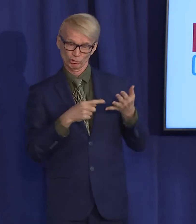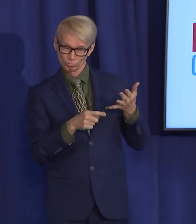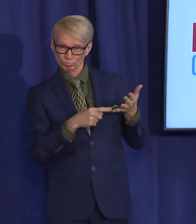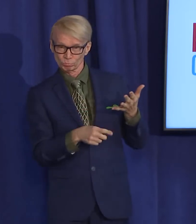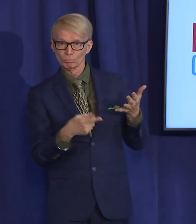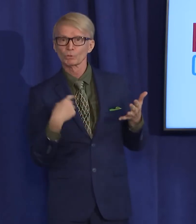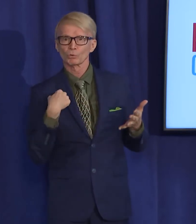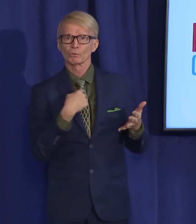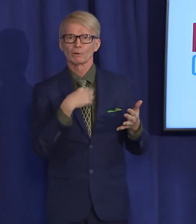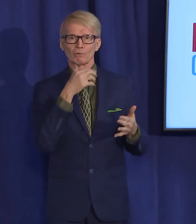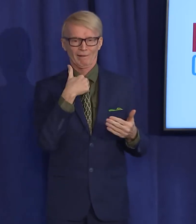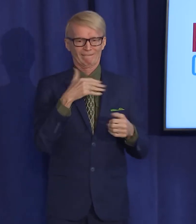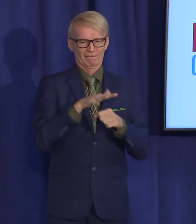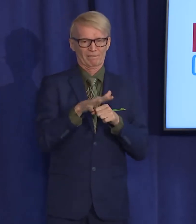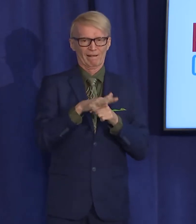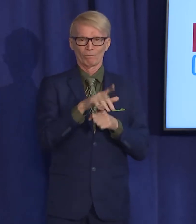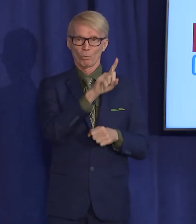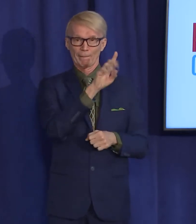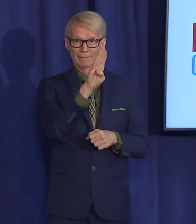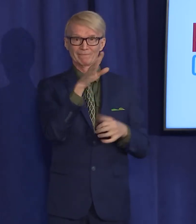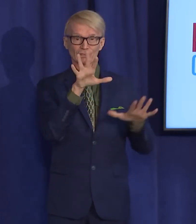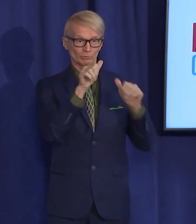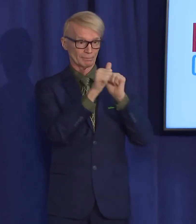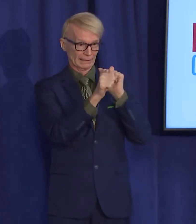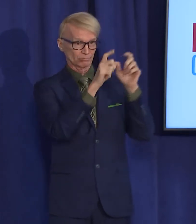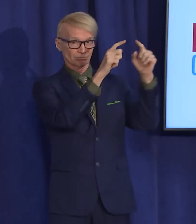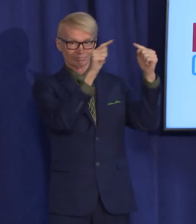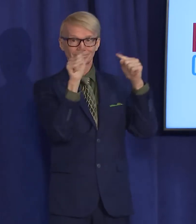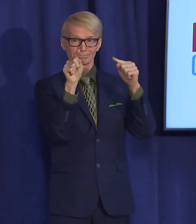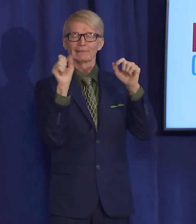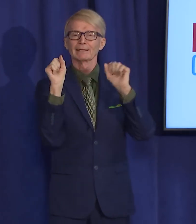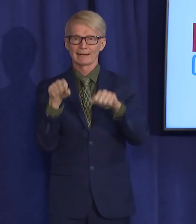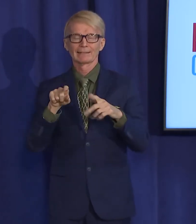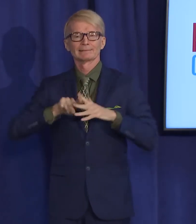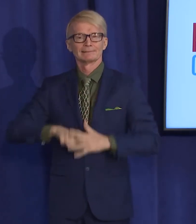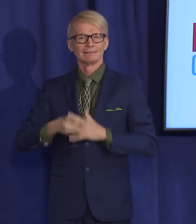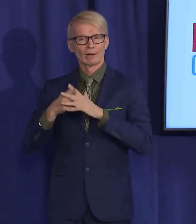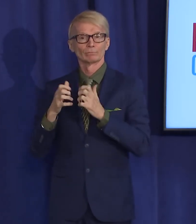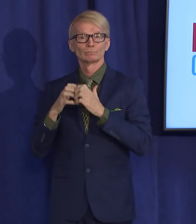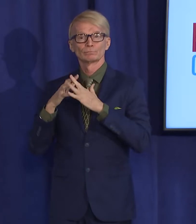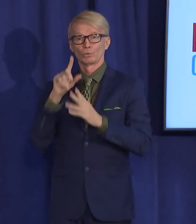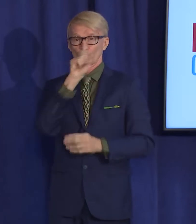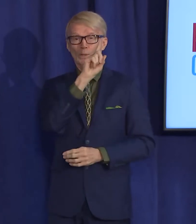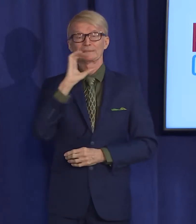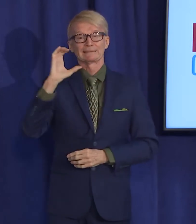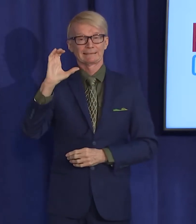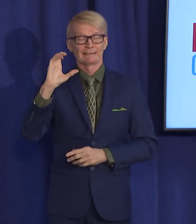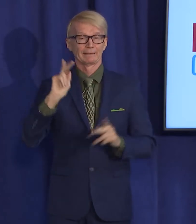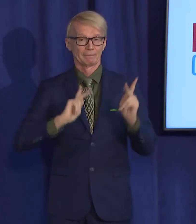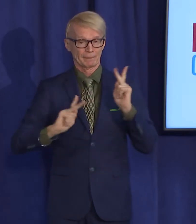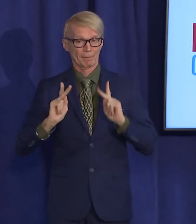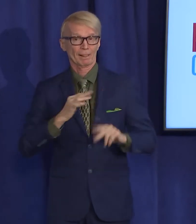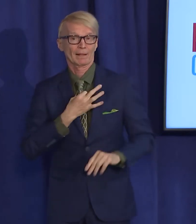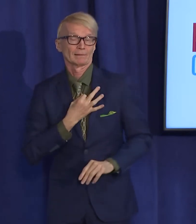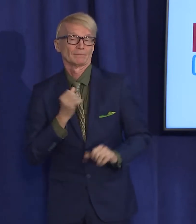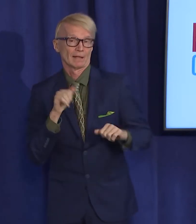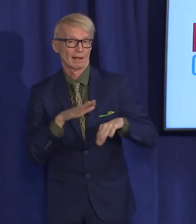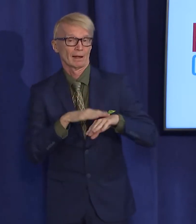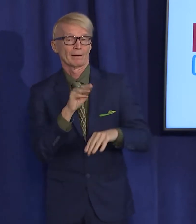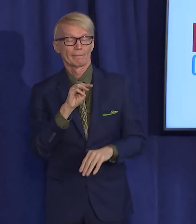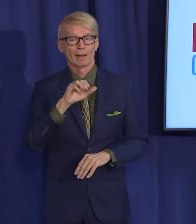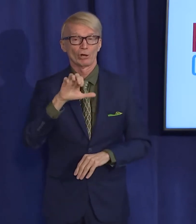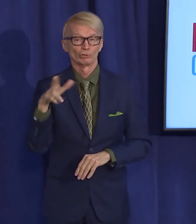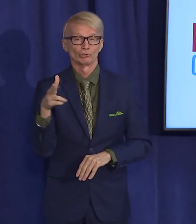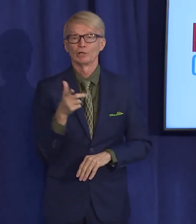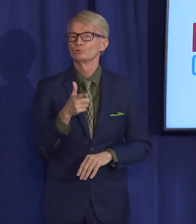vaccinations to enough of the 1B group to, as the mayor said, move to vaccination Phase 1C on March 29th. This marks a